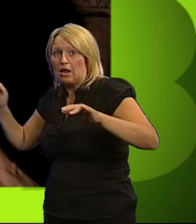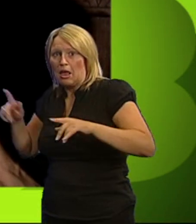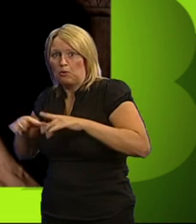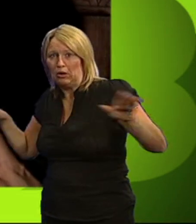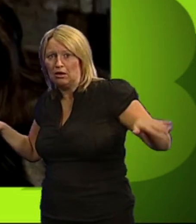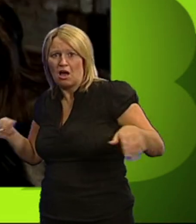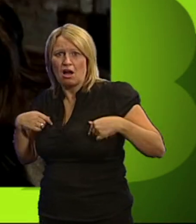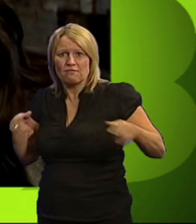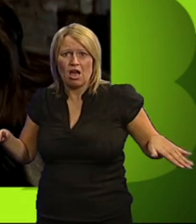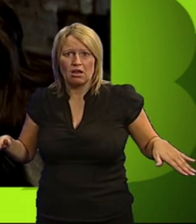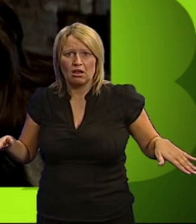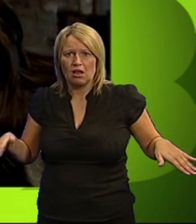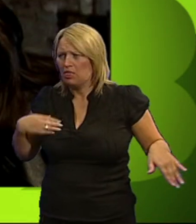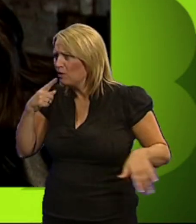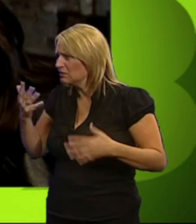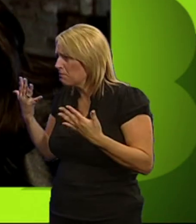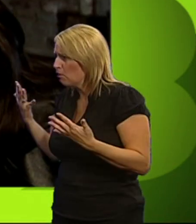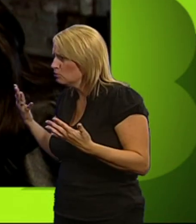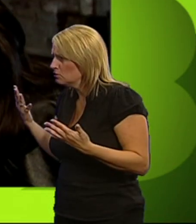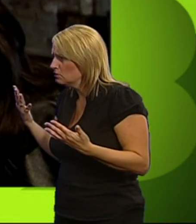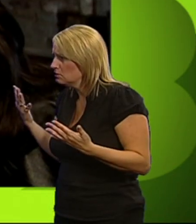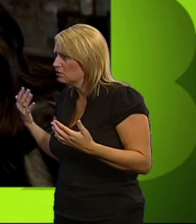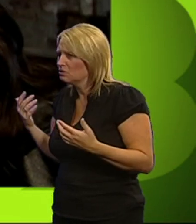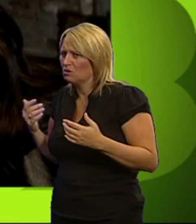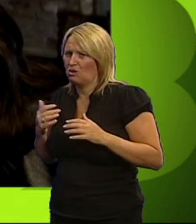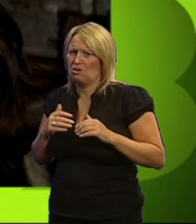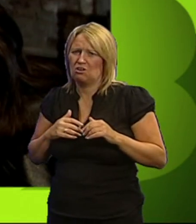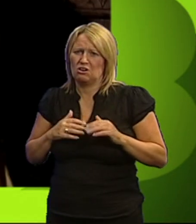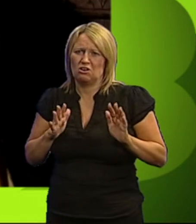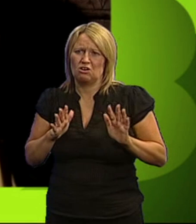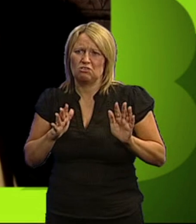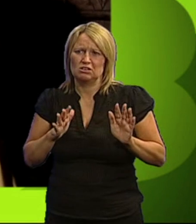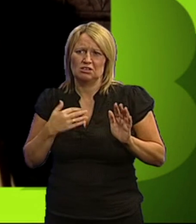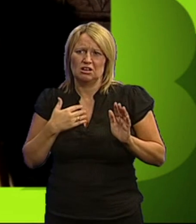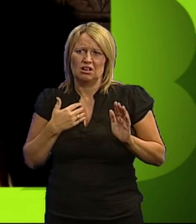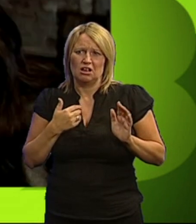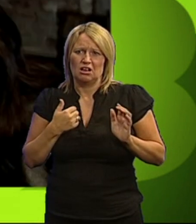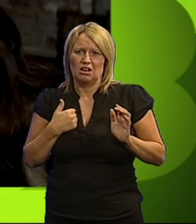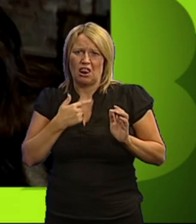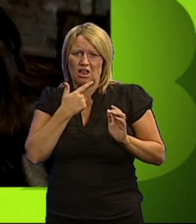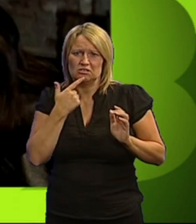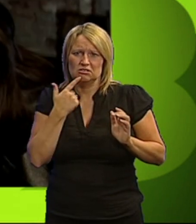Dad, I can't fly. But I gave you £10. All right. I lied.